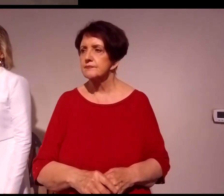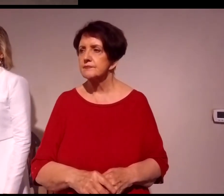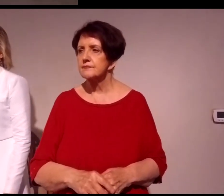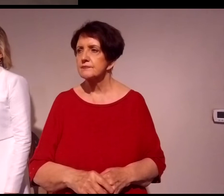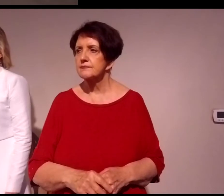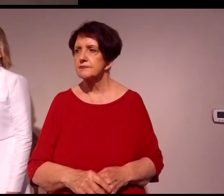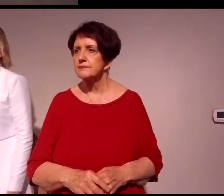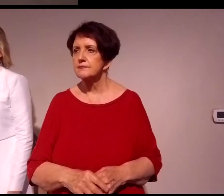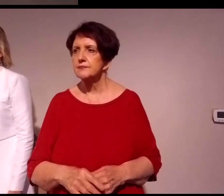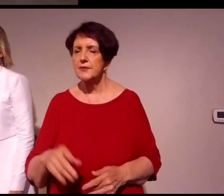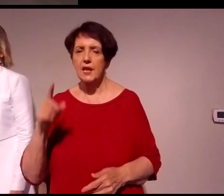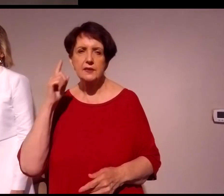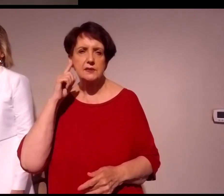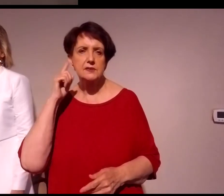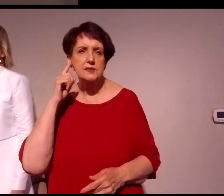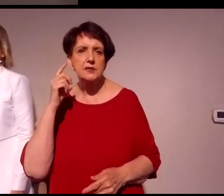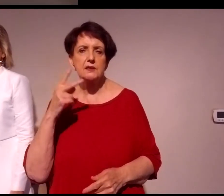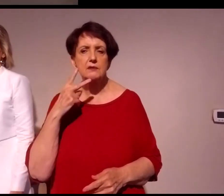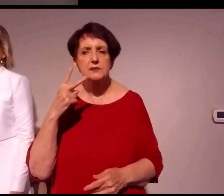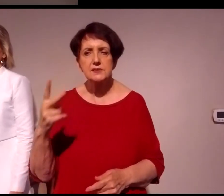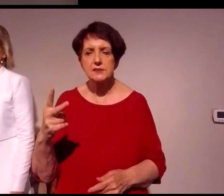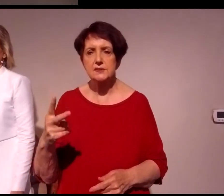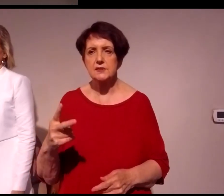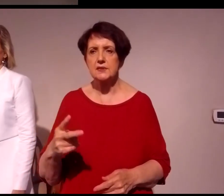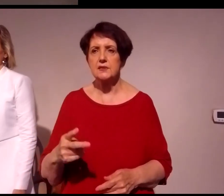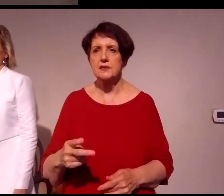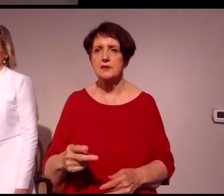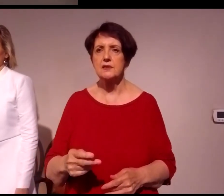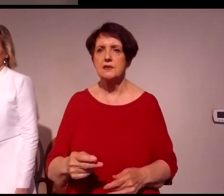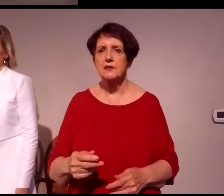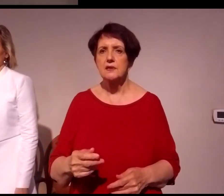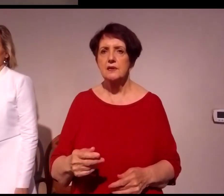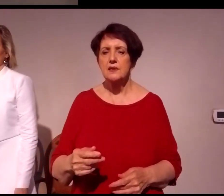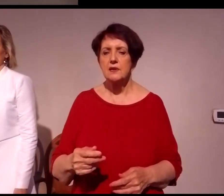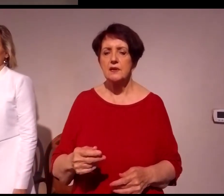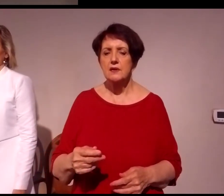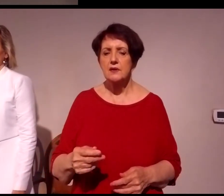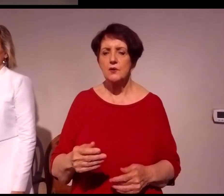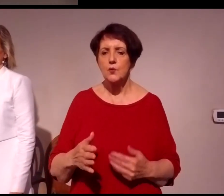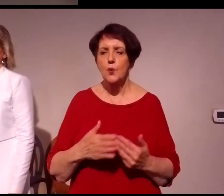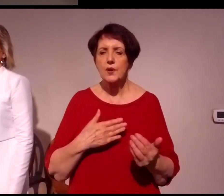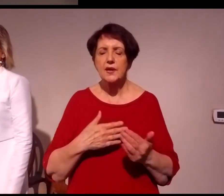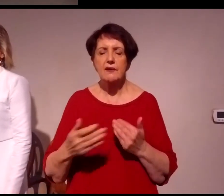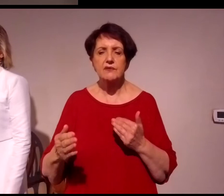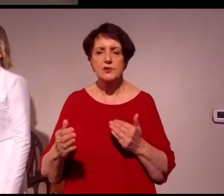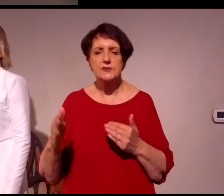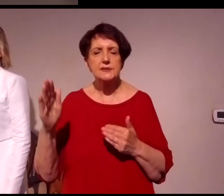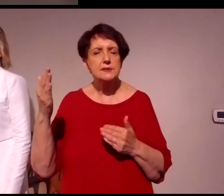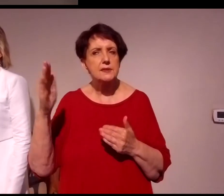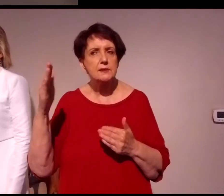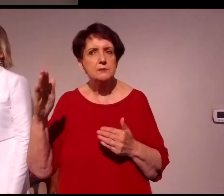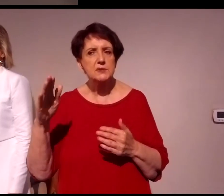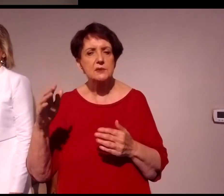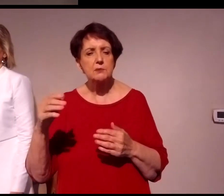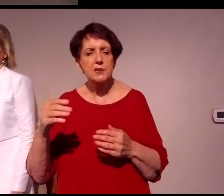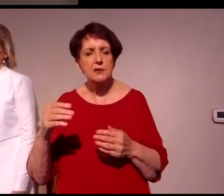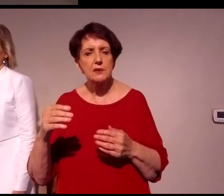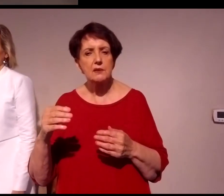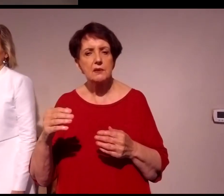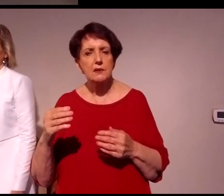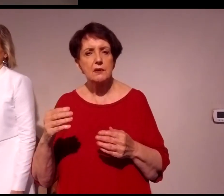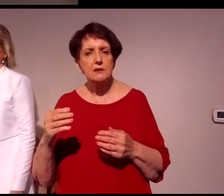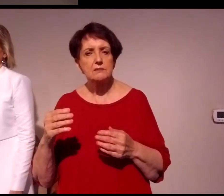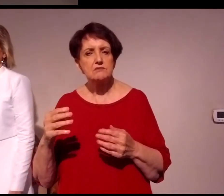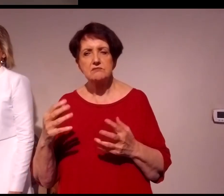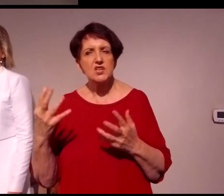Let us hear and see that which appears to be discord,